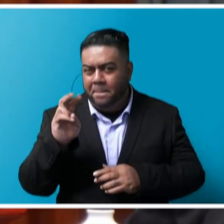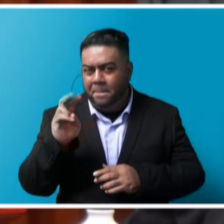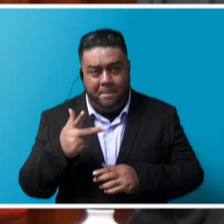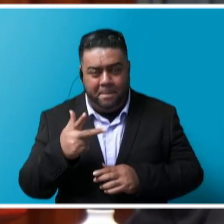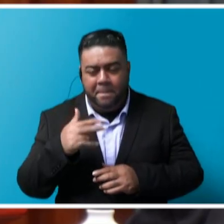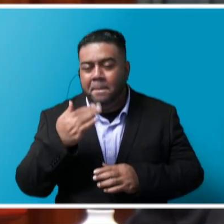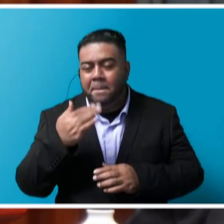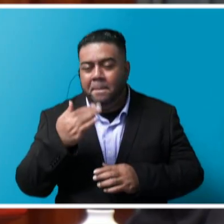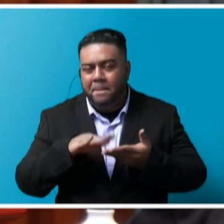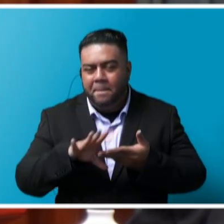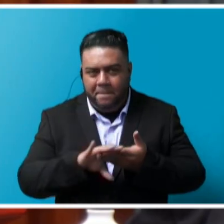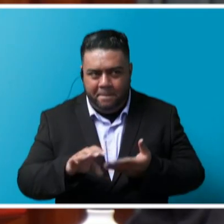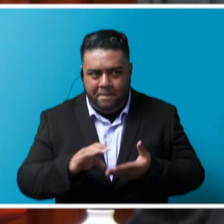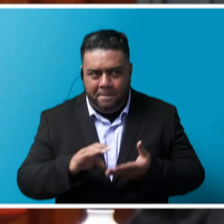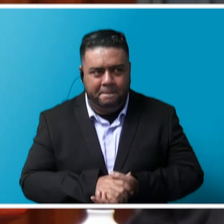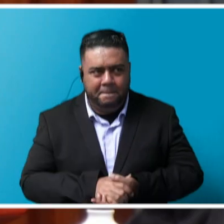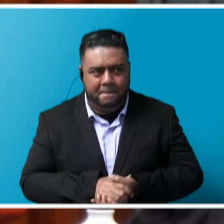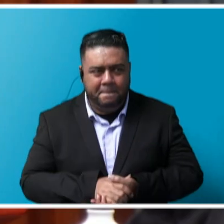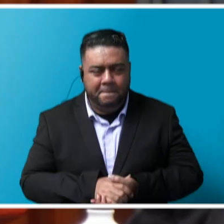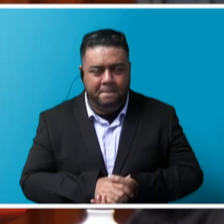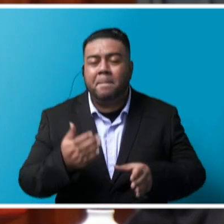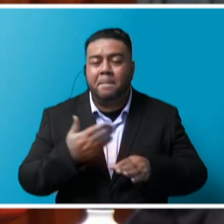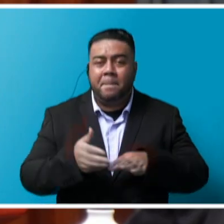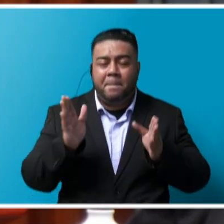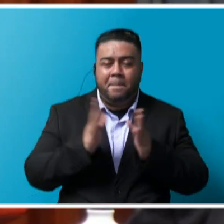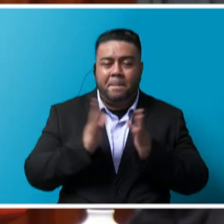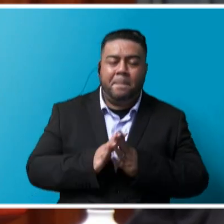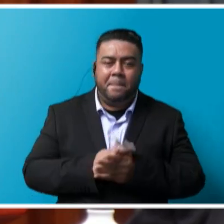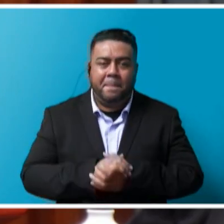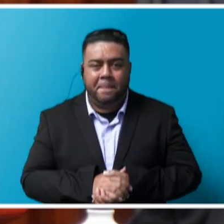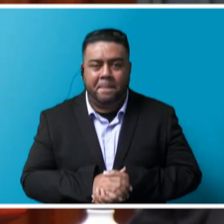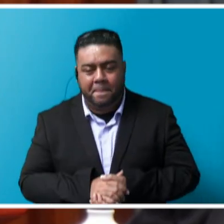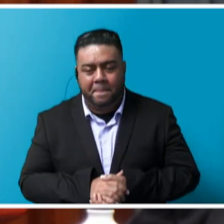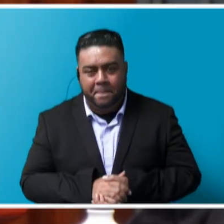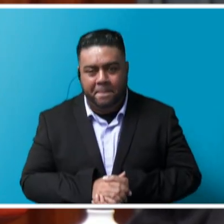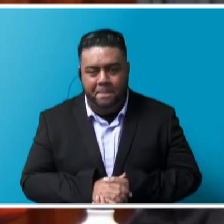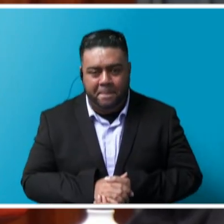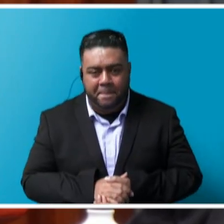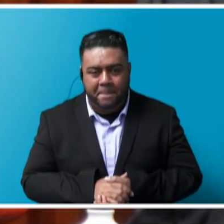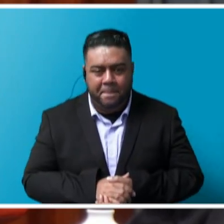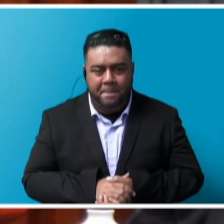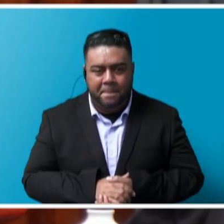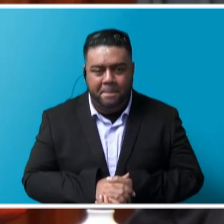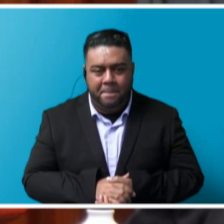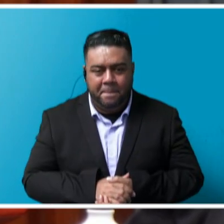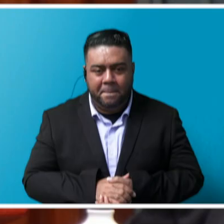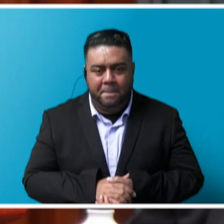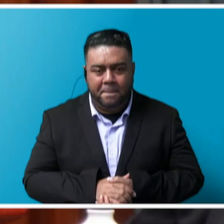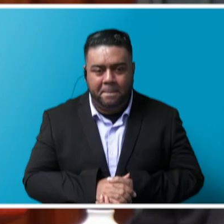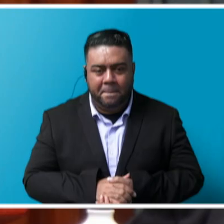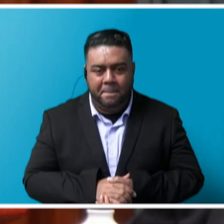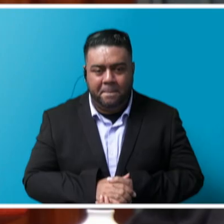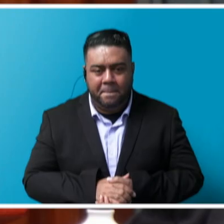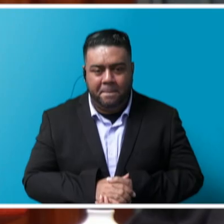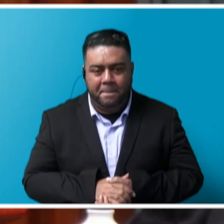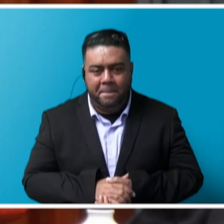vision. The new towns are economic frontiers that create jobs, attract businesses, and stimulate